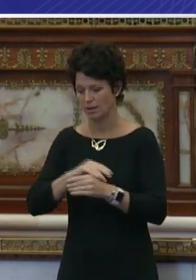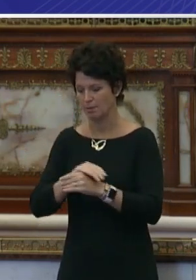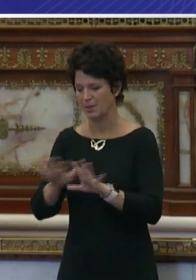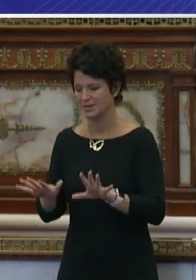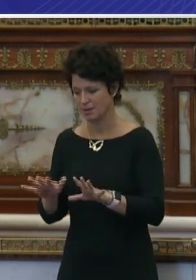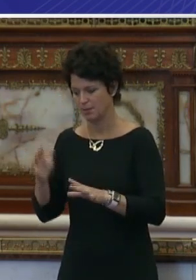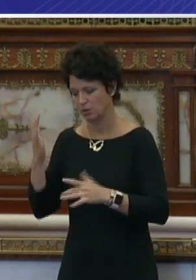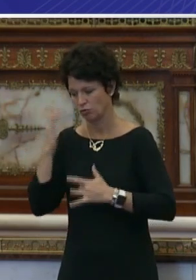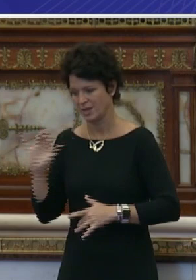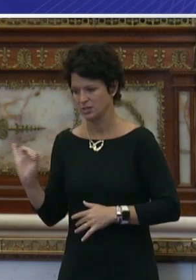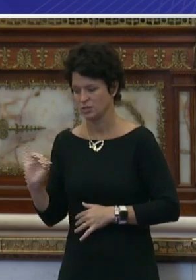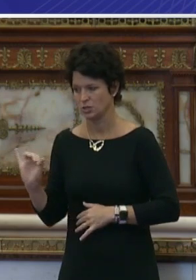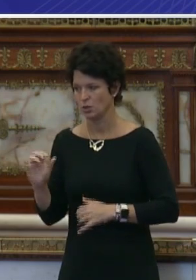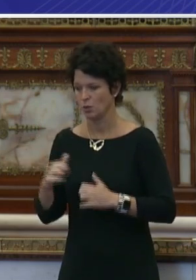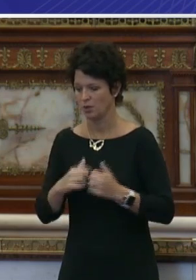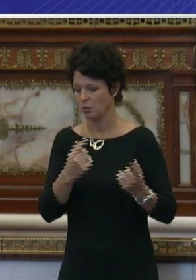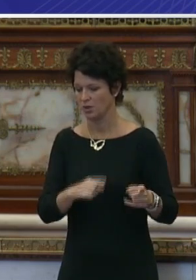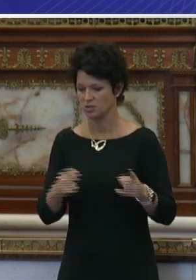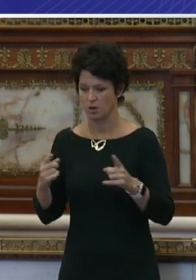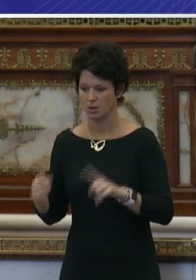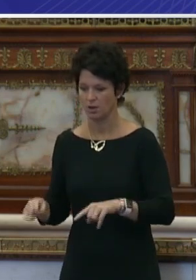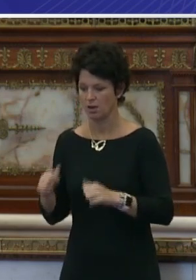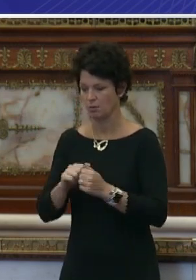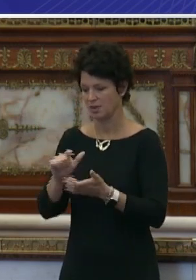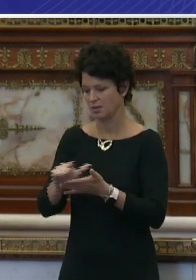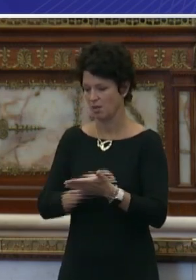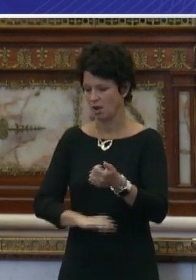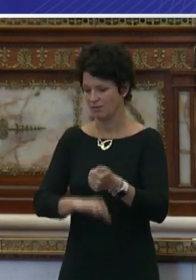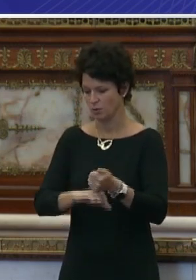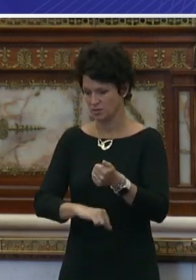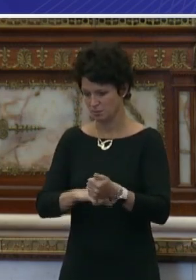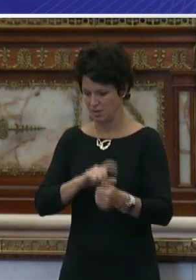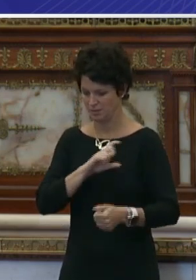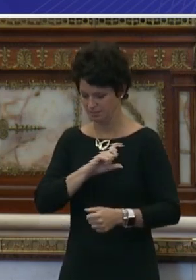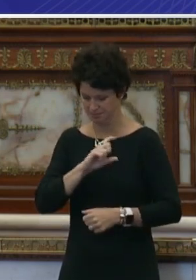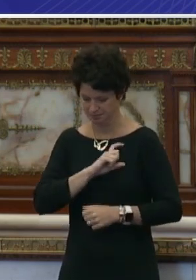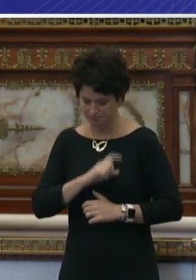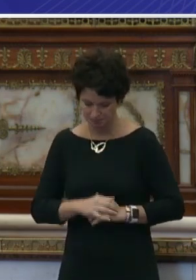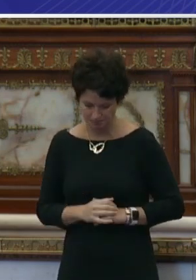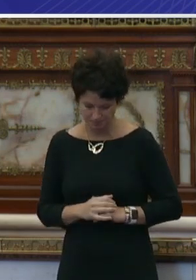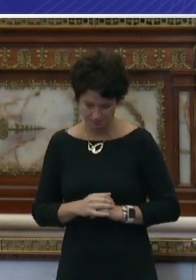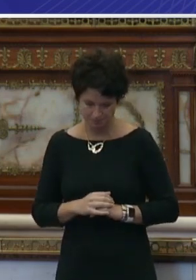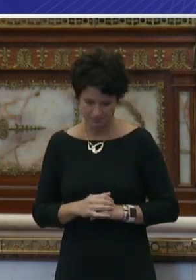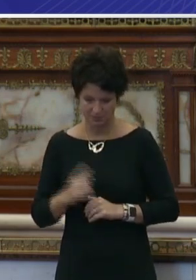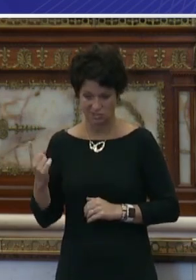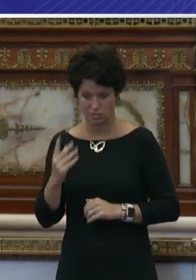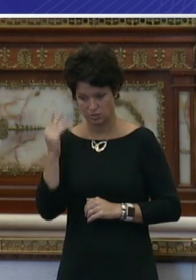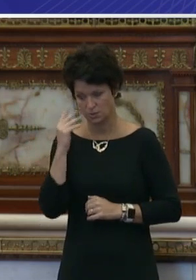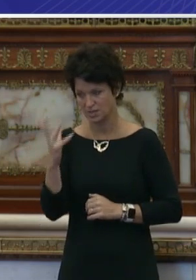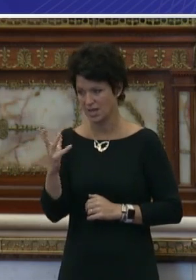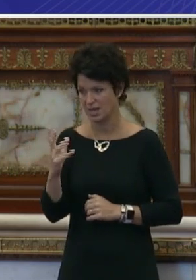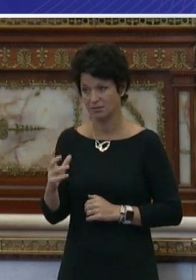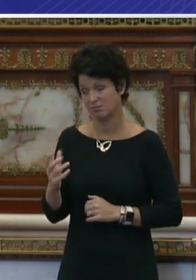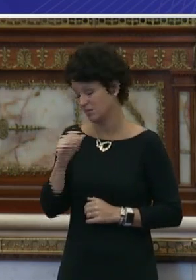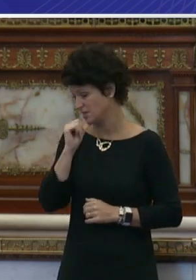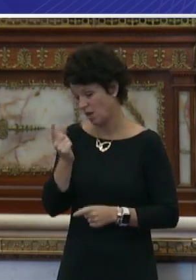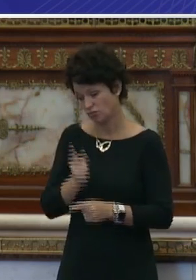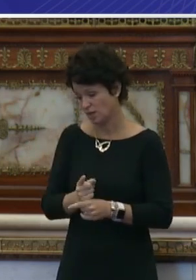crisis too, with what's going on with the law enforcement. And just to say it's not